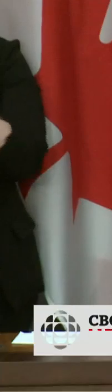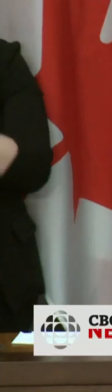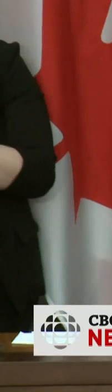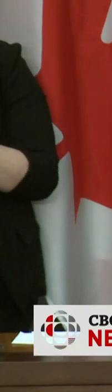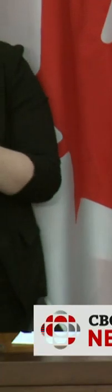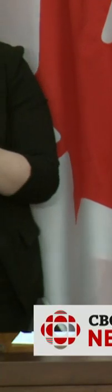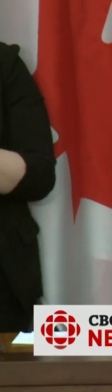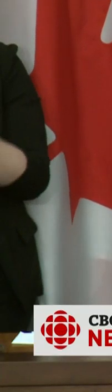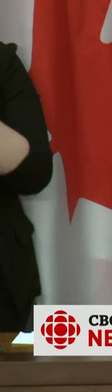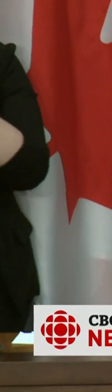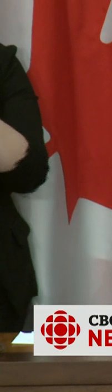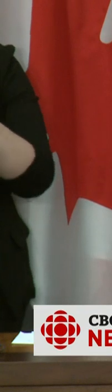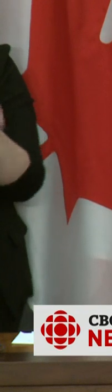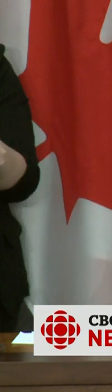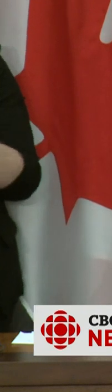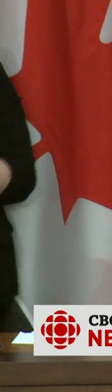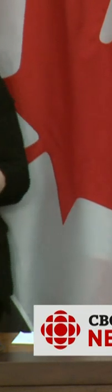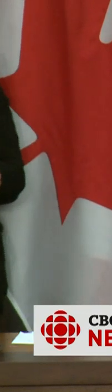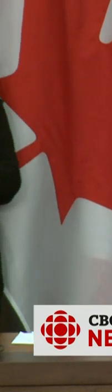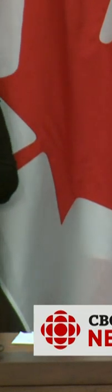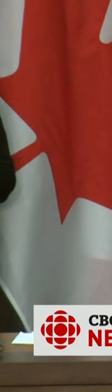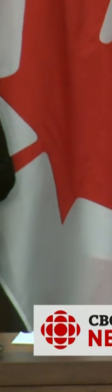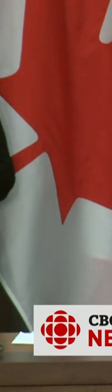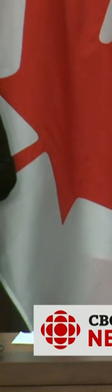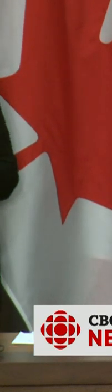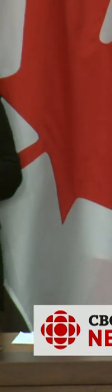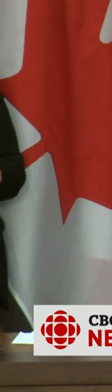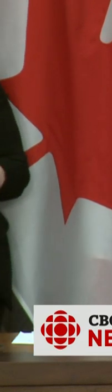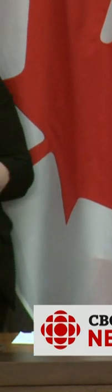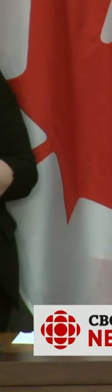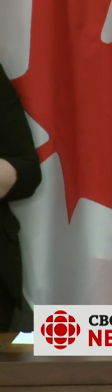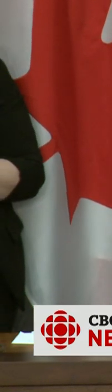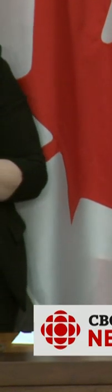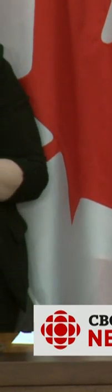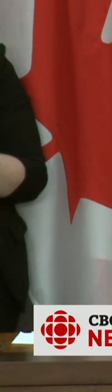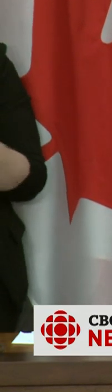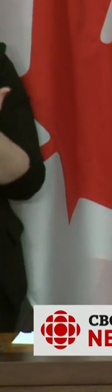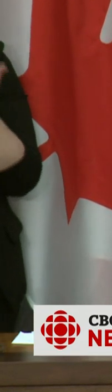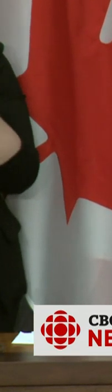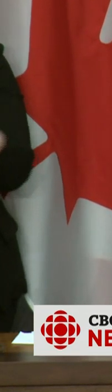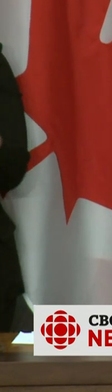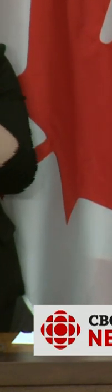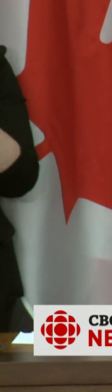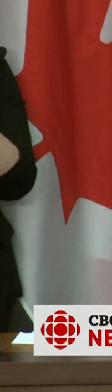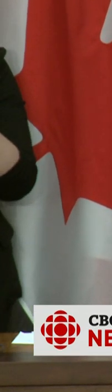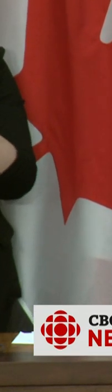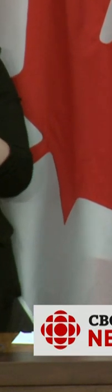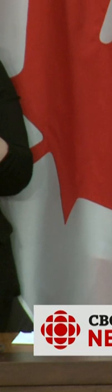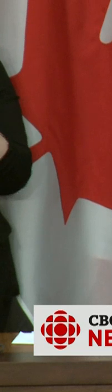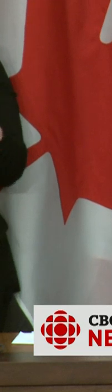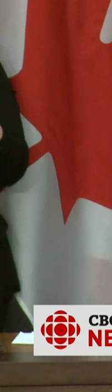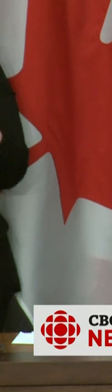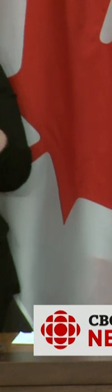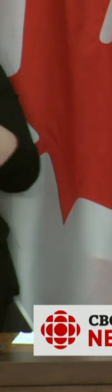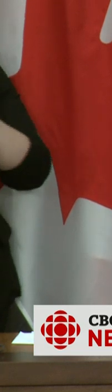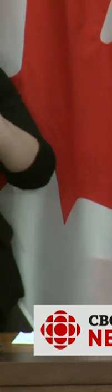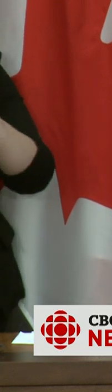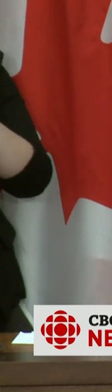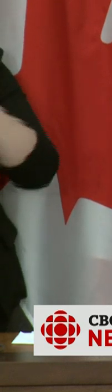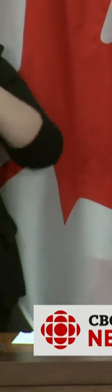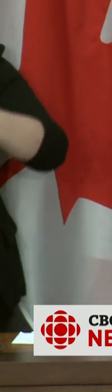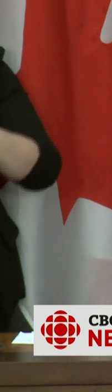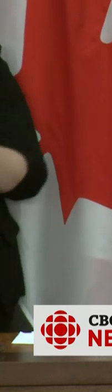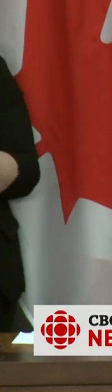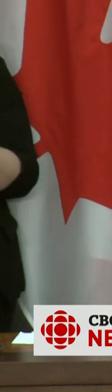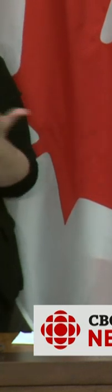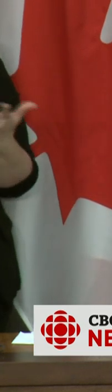we've taken a practical approach that will protect us and ensure that we continue to be able to have a functioning